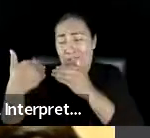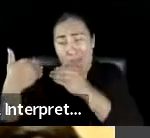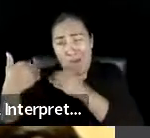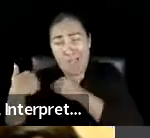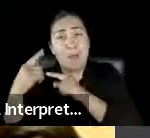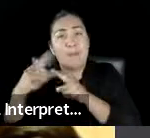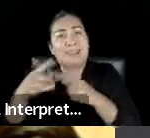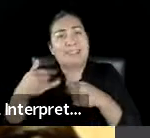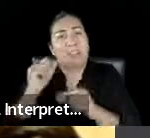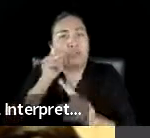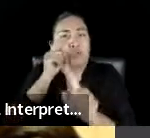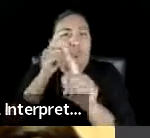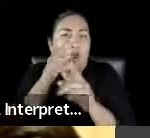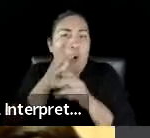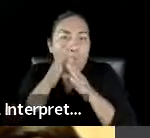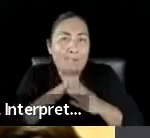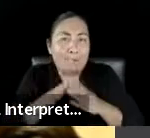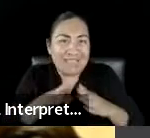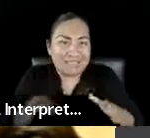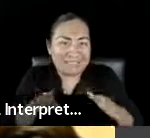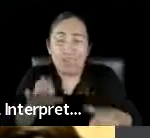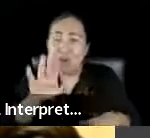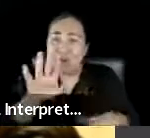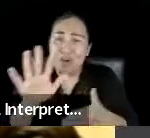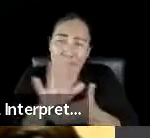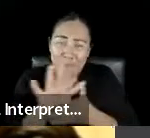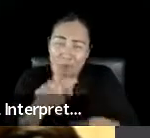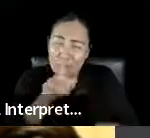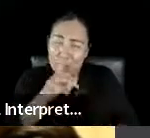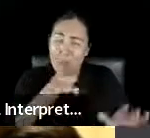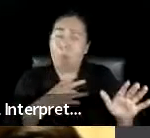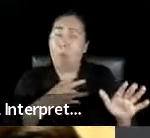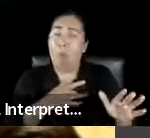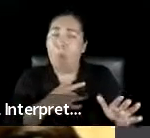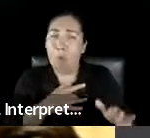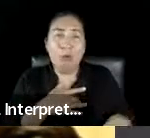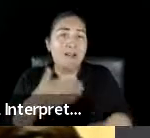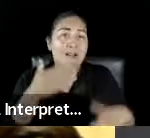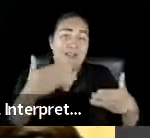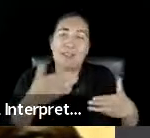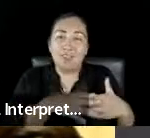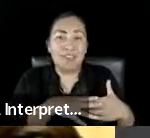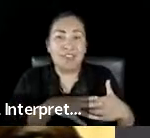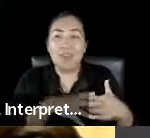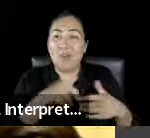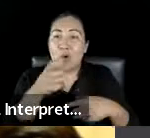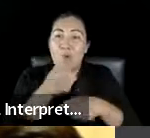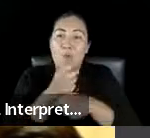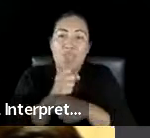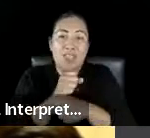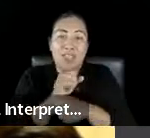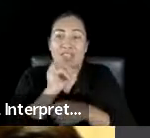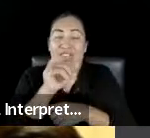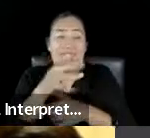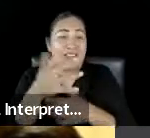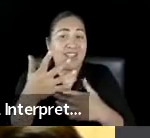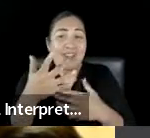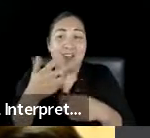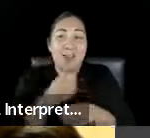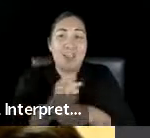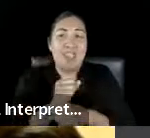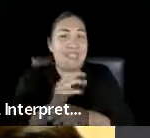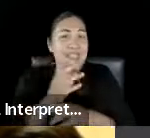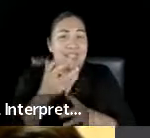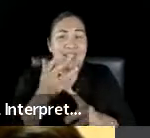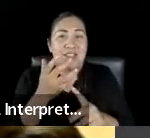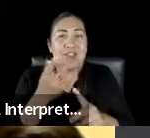So your film really resonated with me. I dig you guys. Thanks for creating the thing and making it out there so